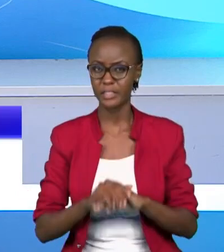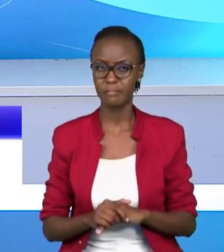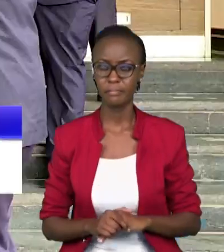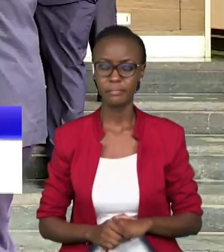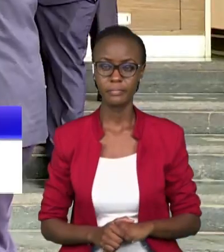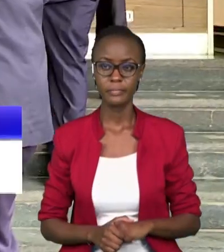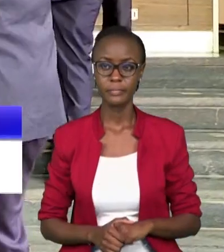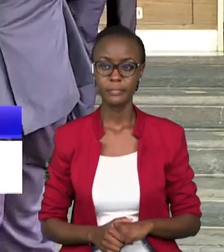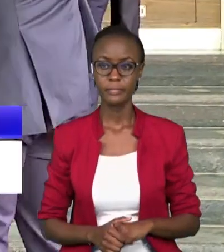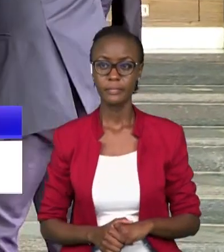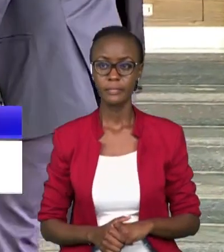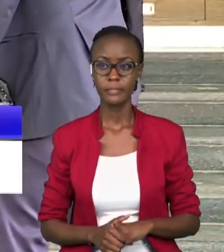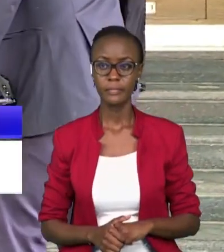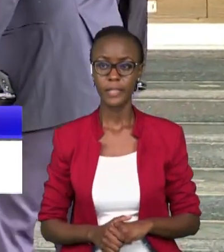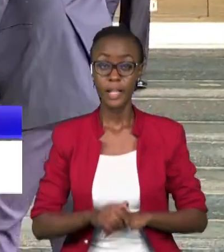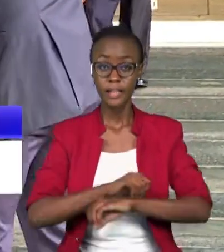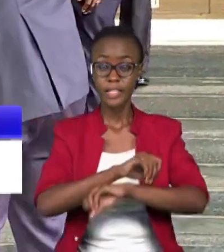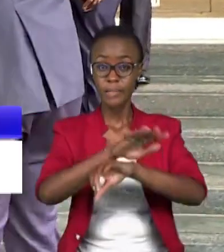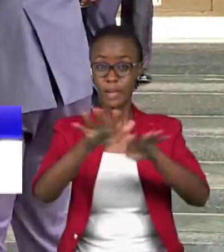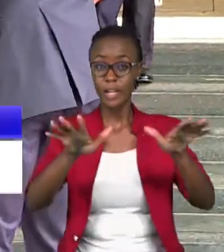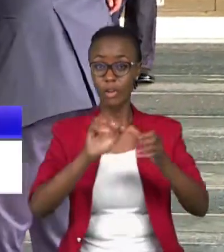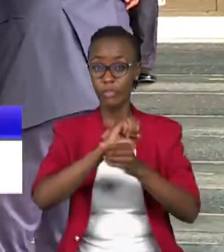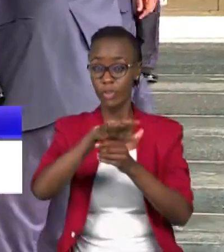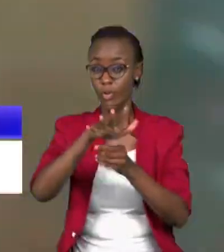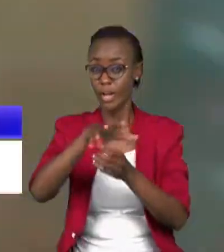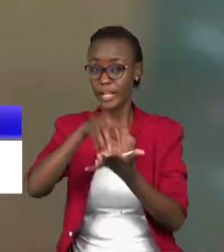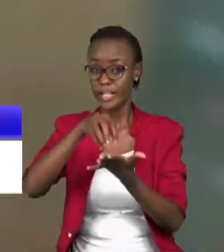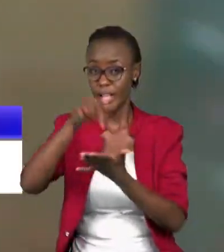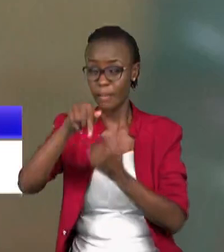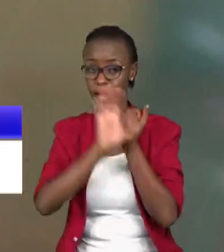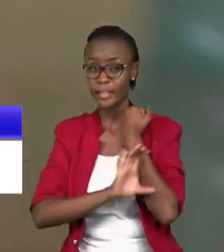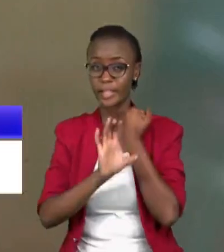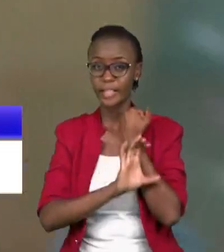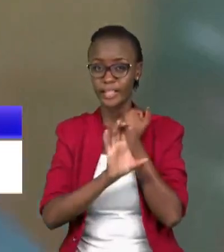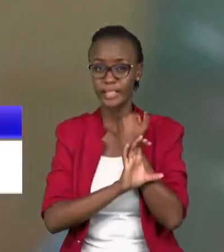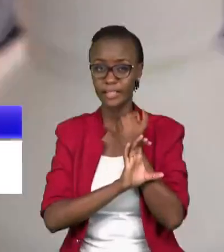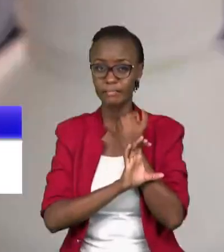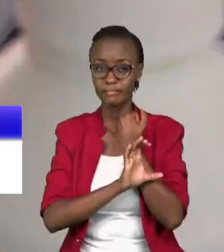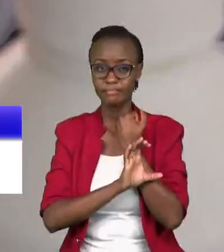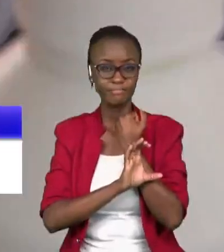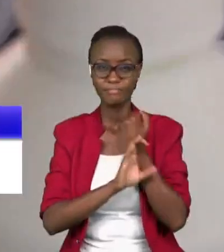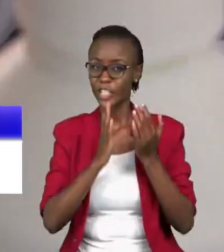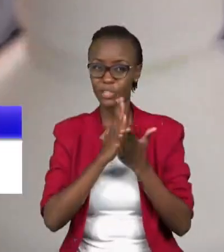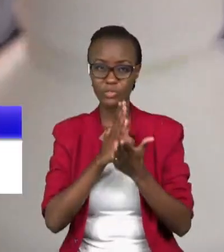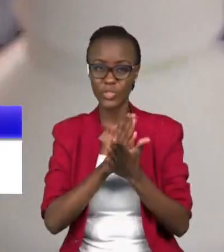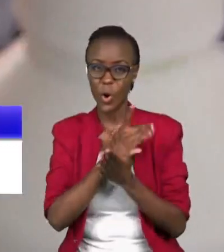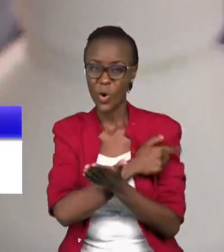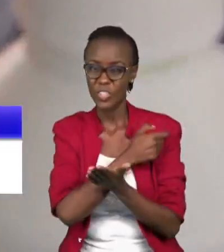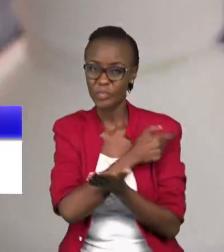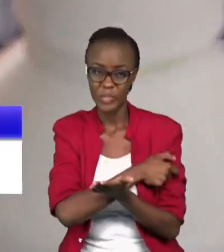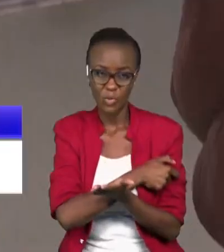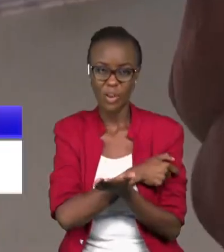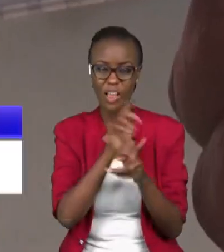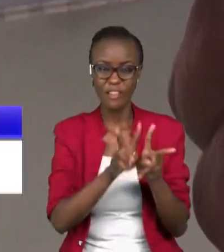details. The surge in the COVID-19 cases in the country has negatively impacted the clinical response in the surveillance